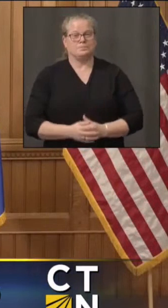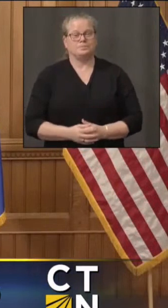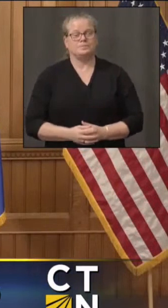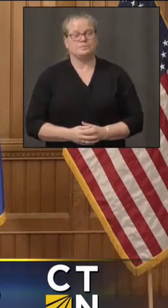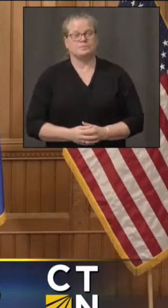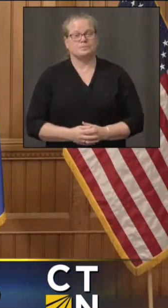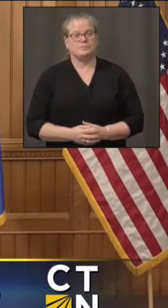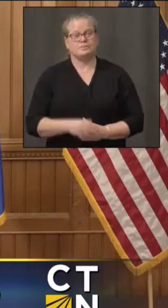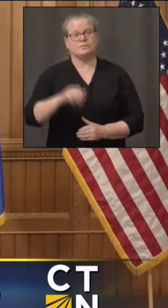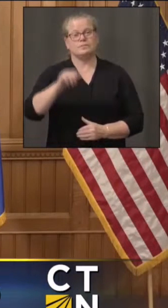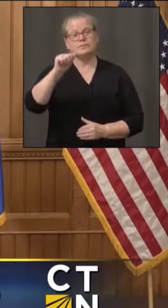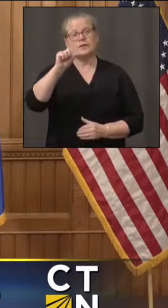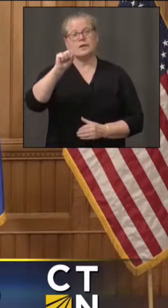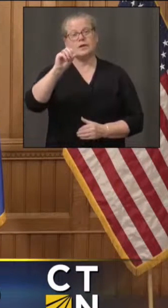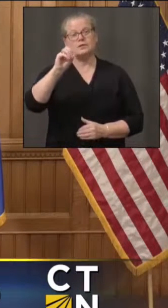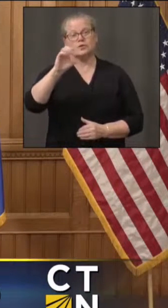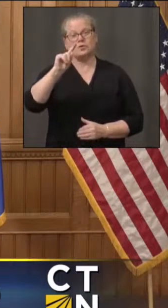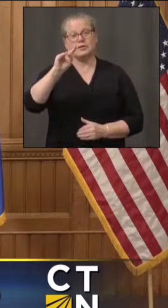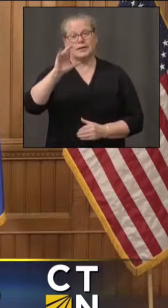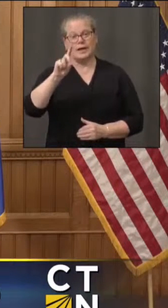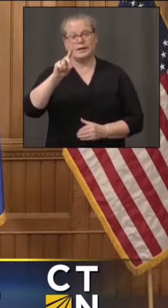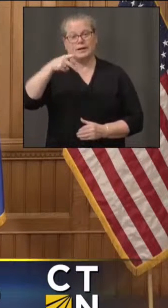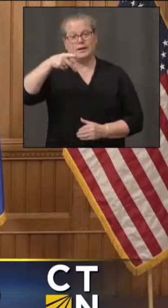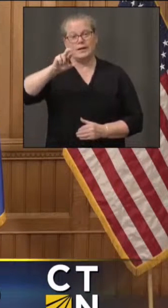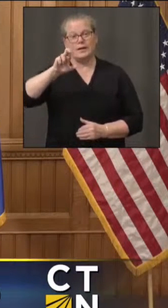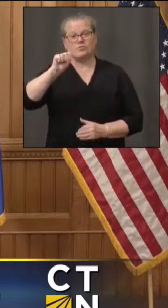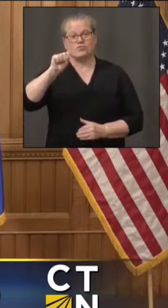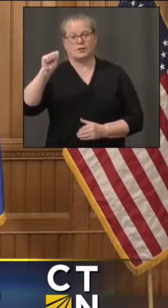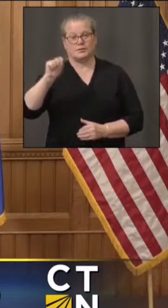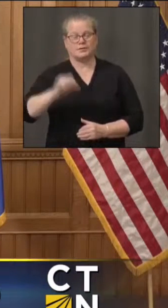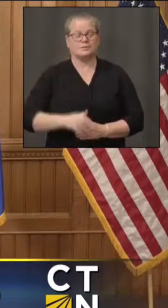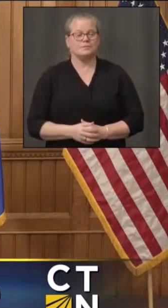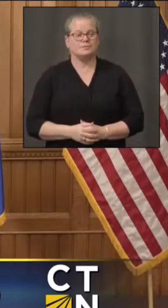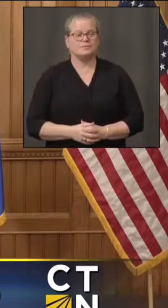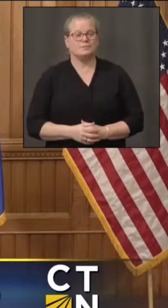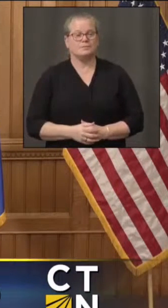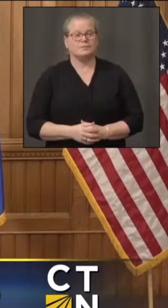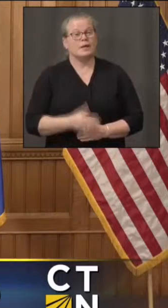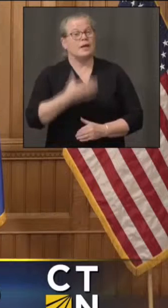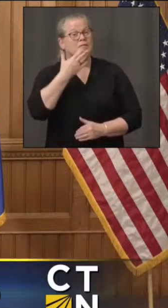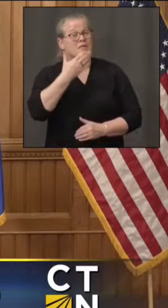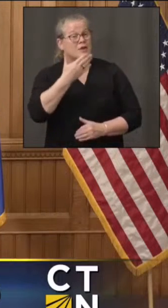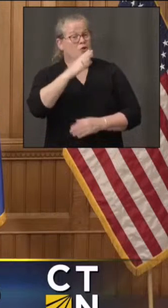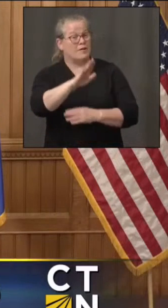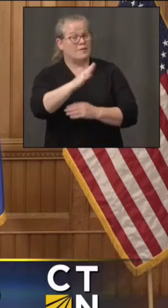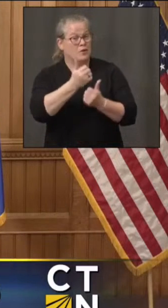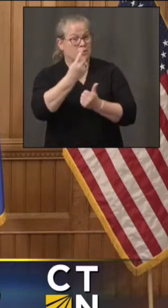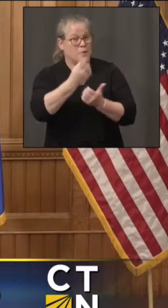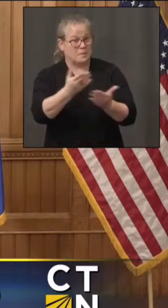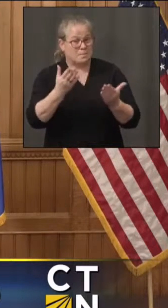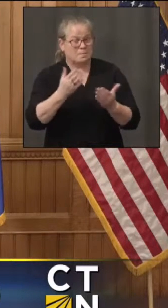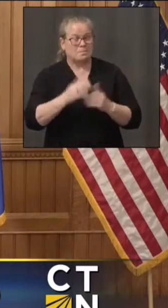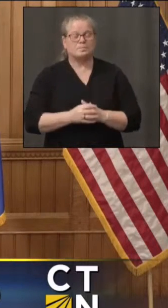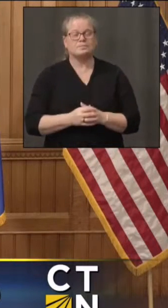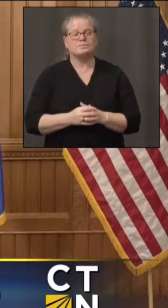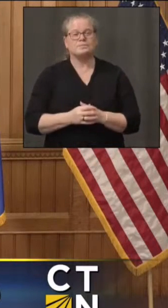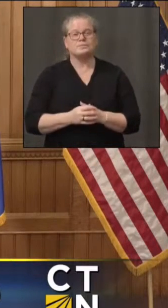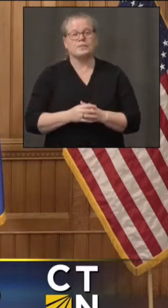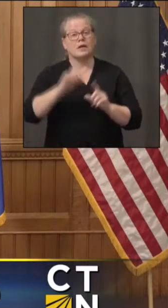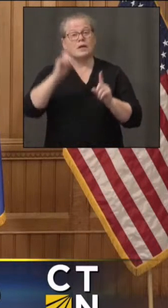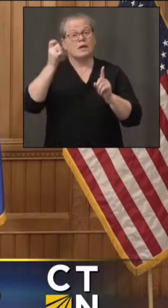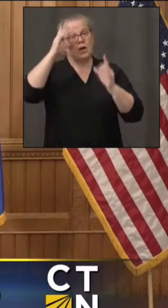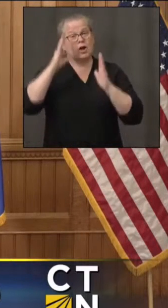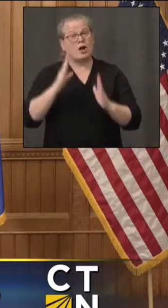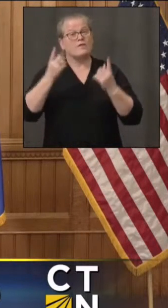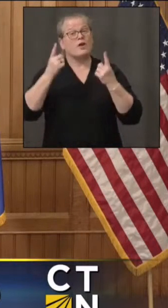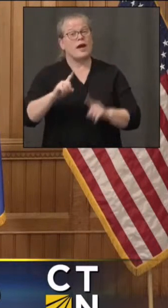The Associated Press. Thank you. Good afternoon, everyone. Governor, the nurses at Bacchus Hospital in